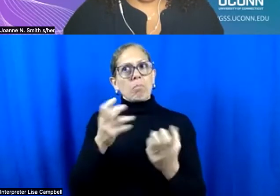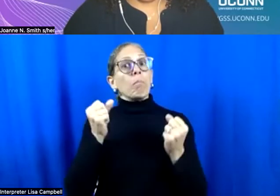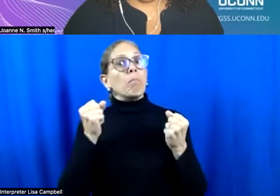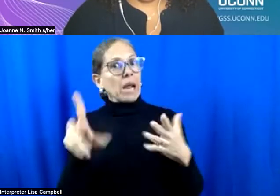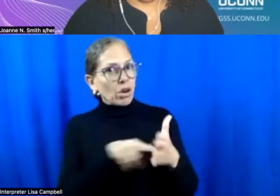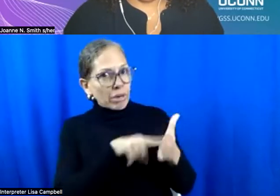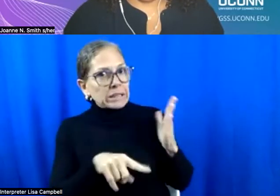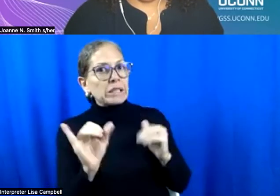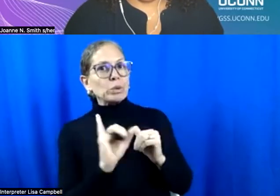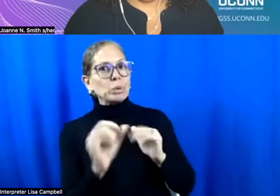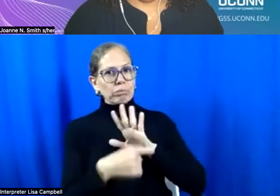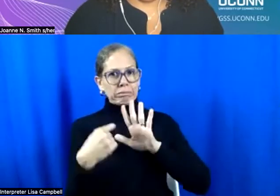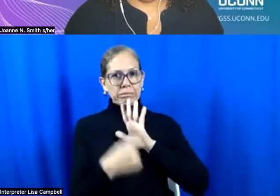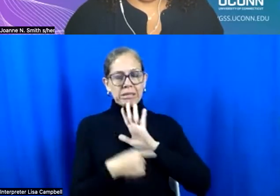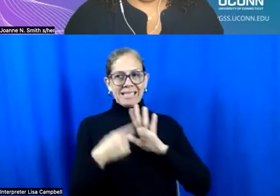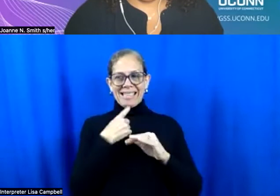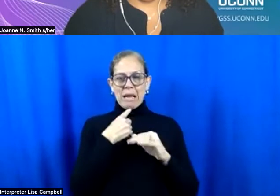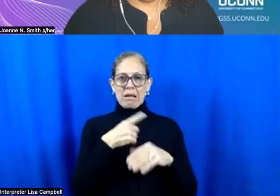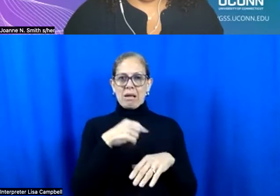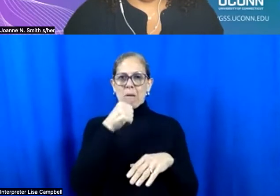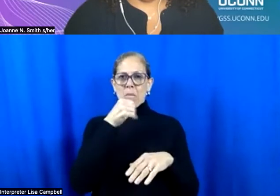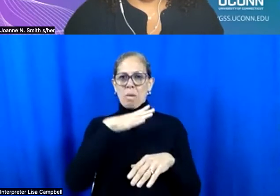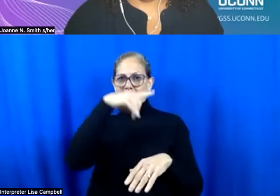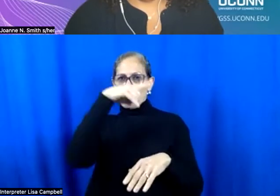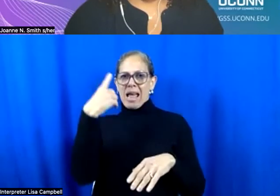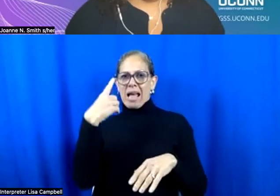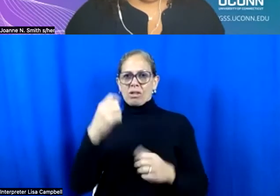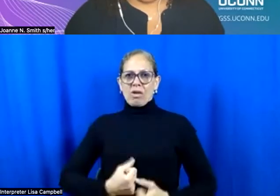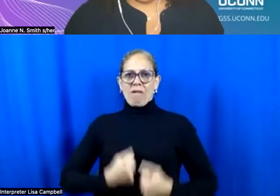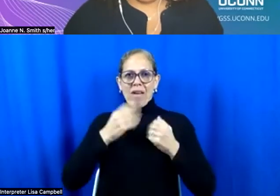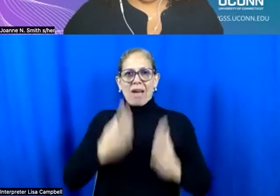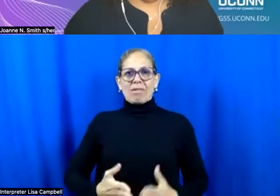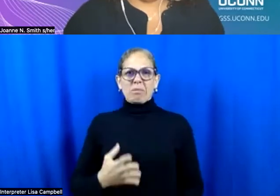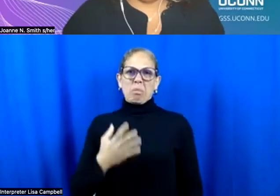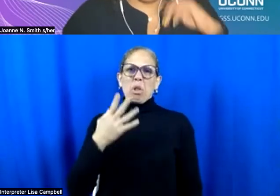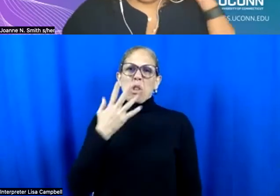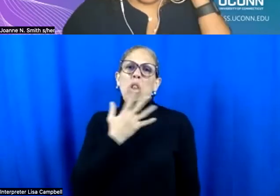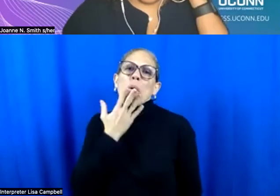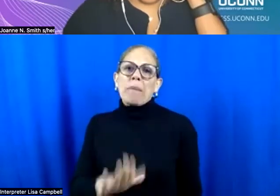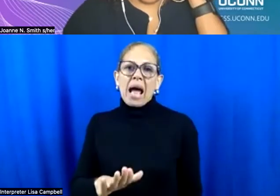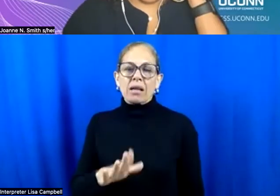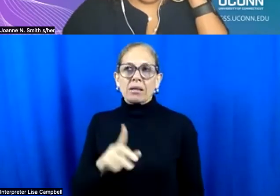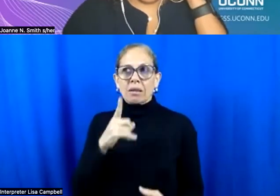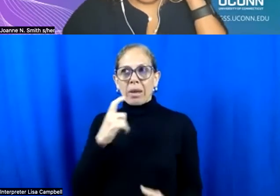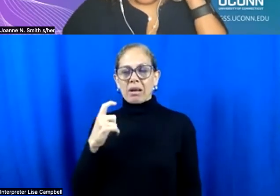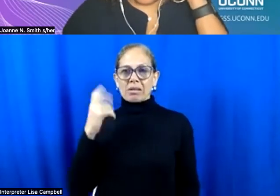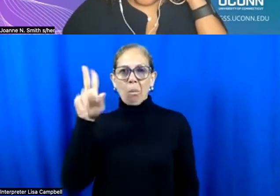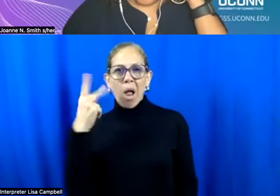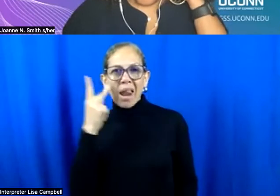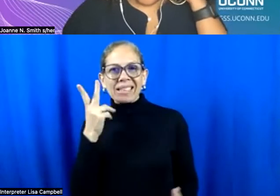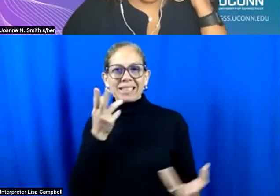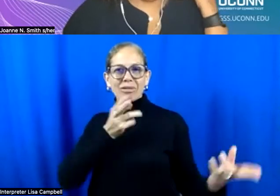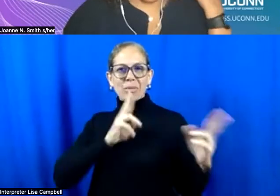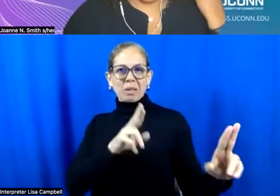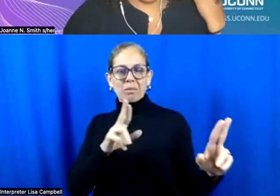I was quote unquote making Black women survivors look bad because of the whole politics of respectability around those issues.